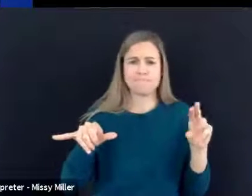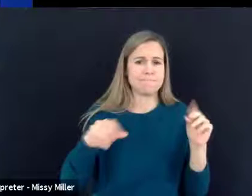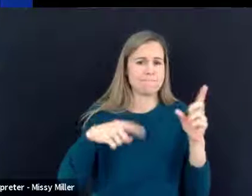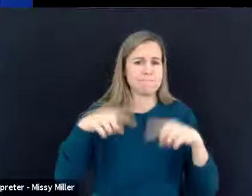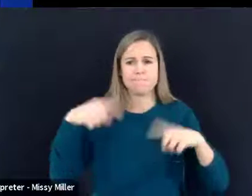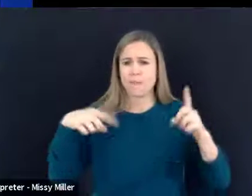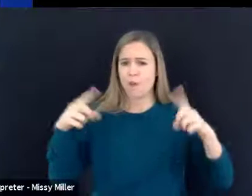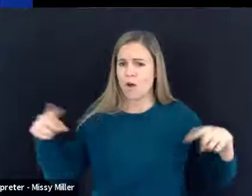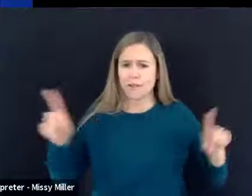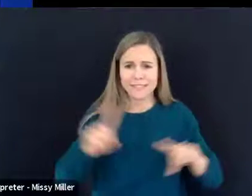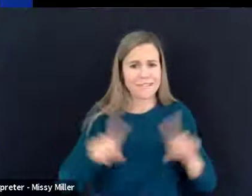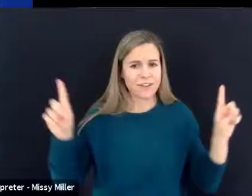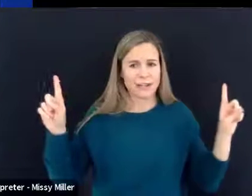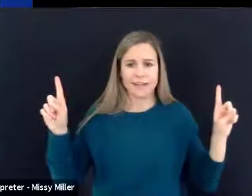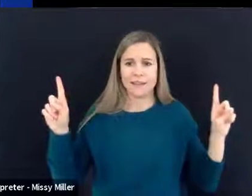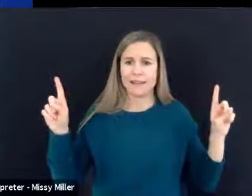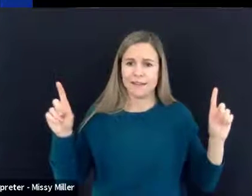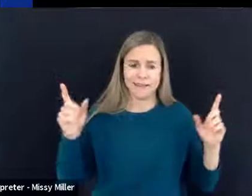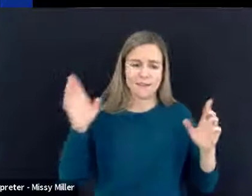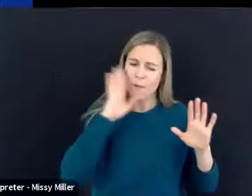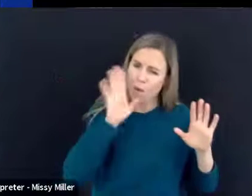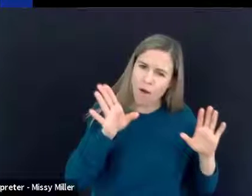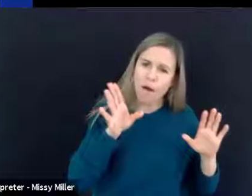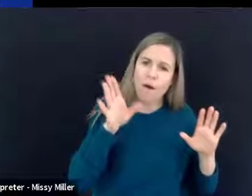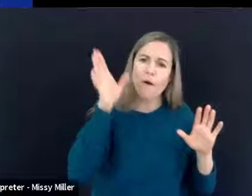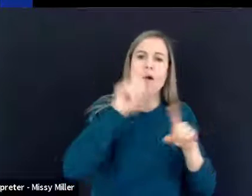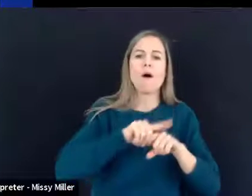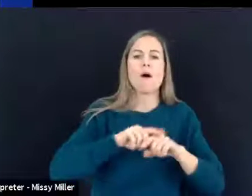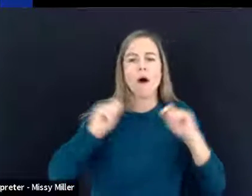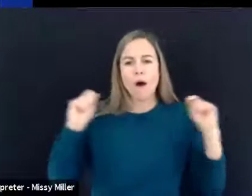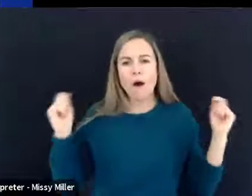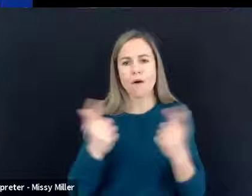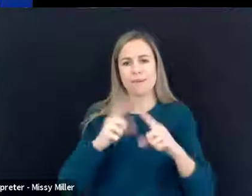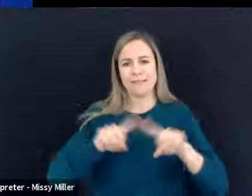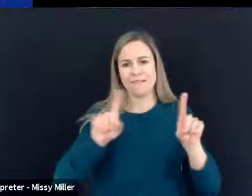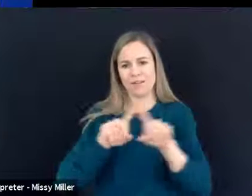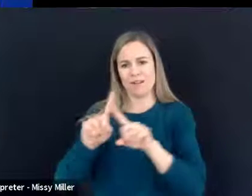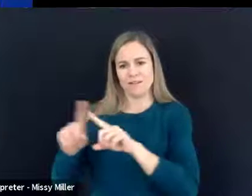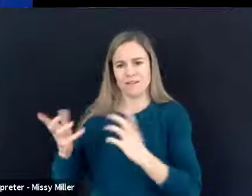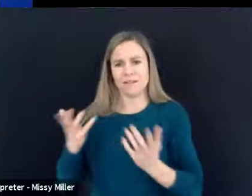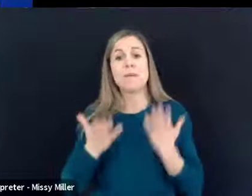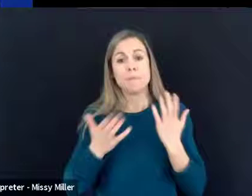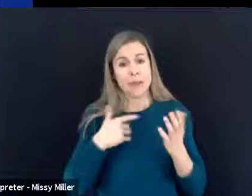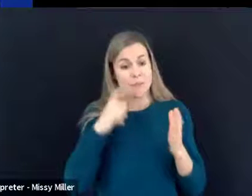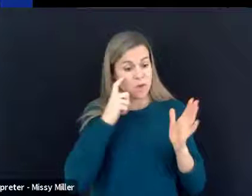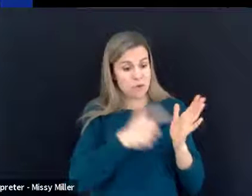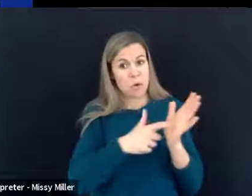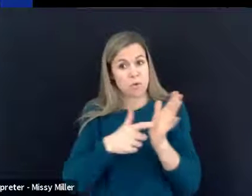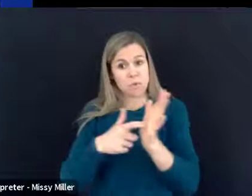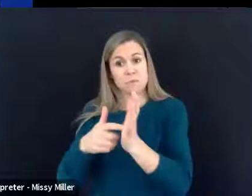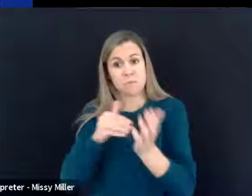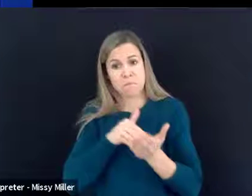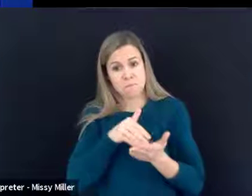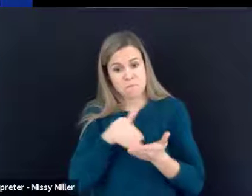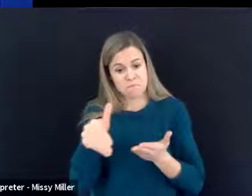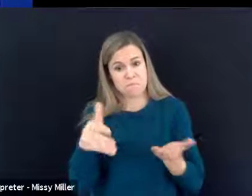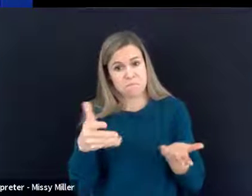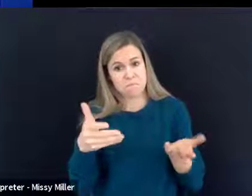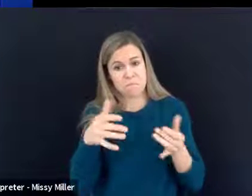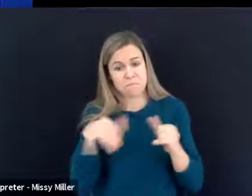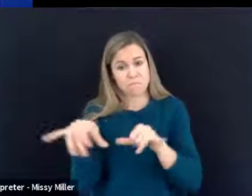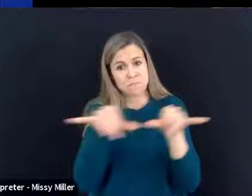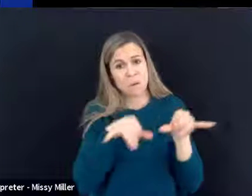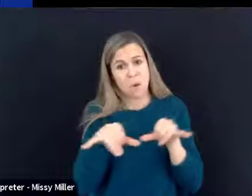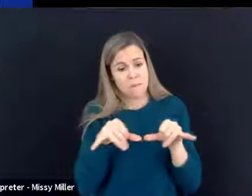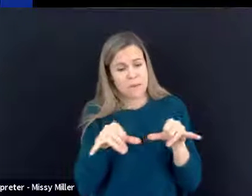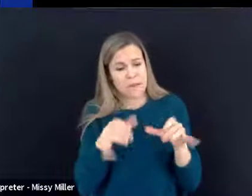seen in every single learner who has CHARGE, but many of them are. And that's why the diagnostic criteria has been broadened,